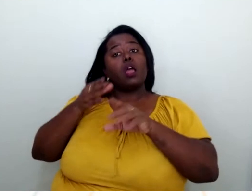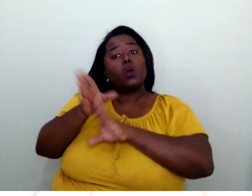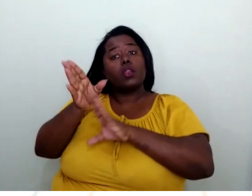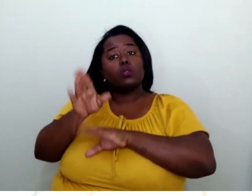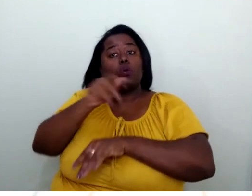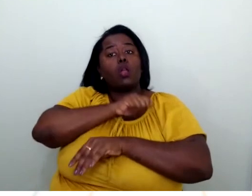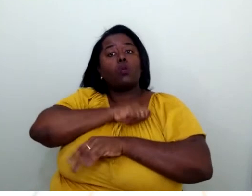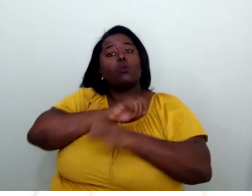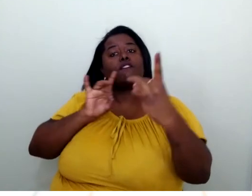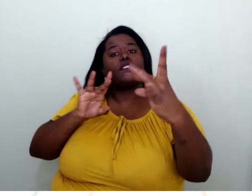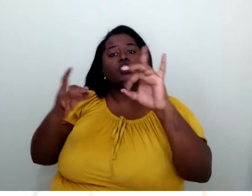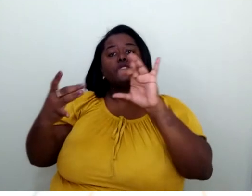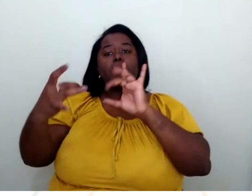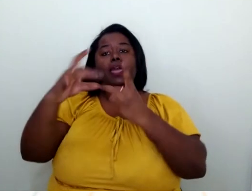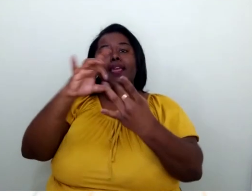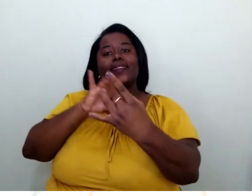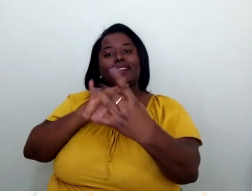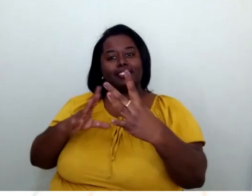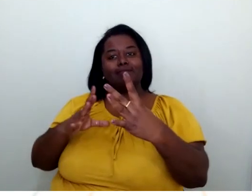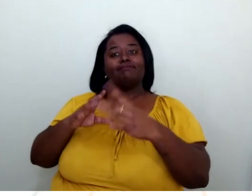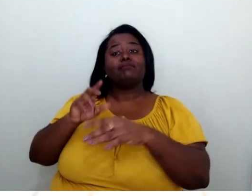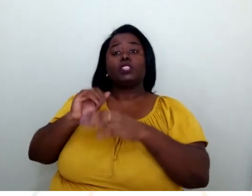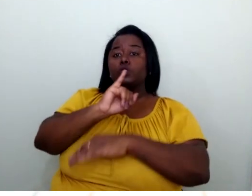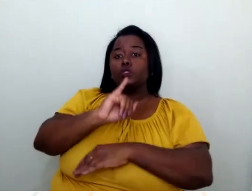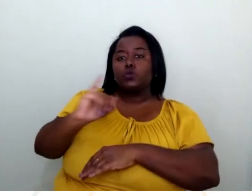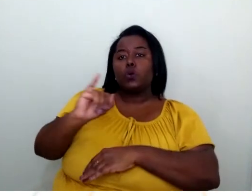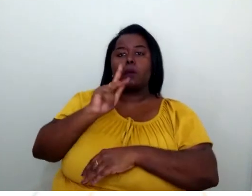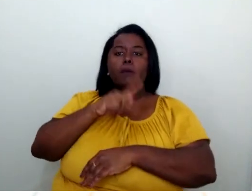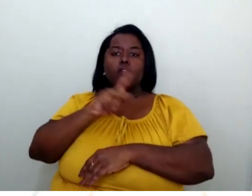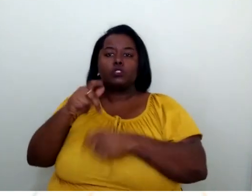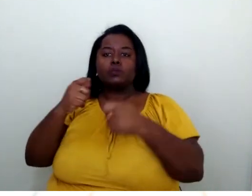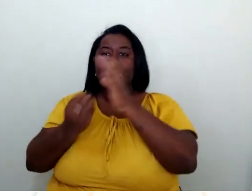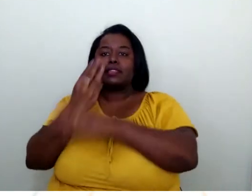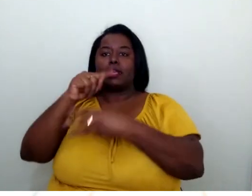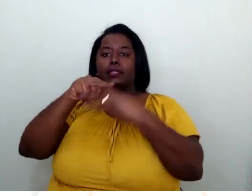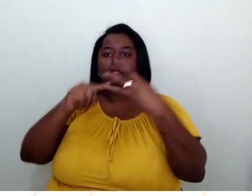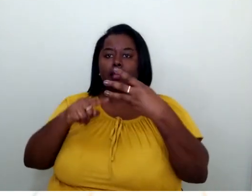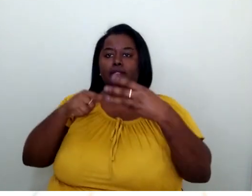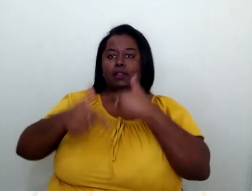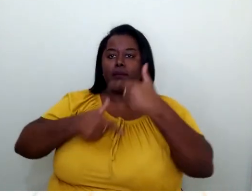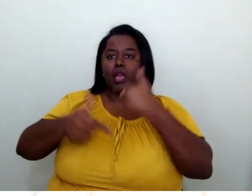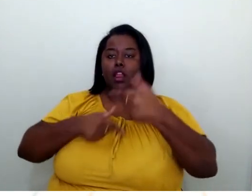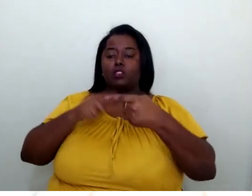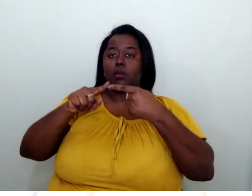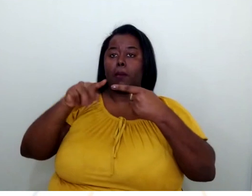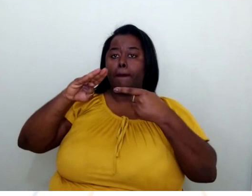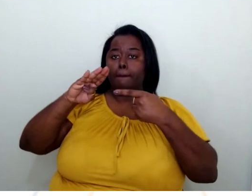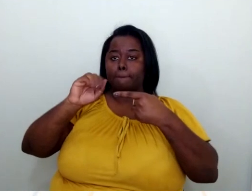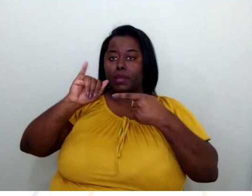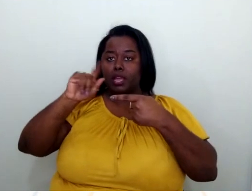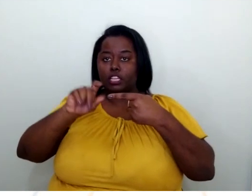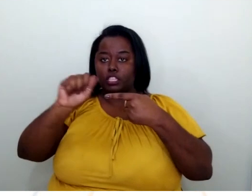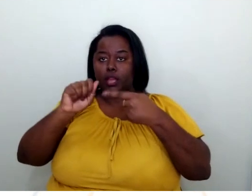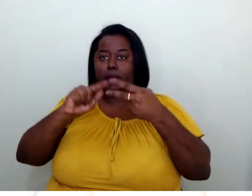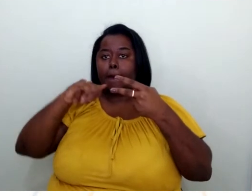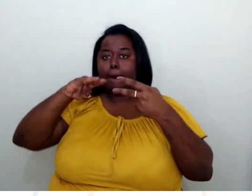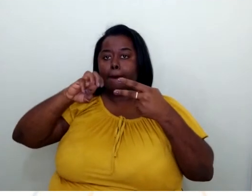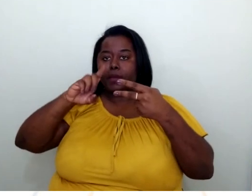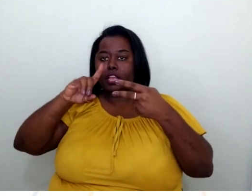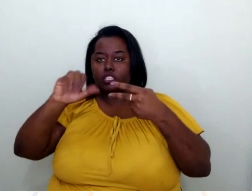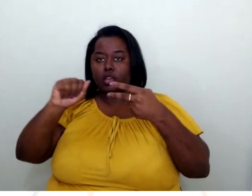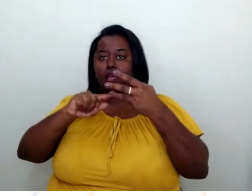First idea is that our experience in Canada is that many students coming into tertiary or higher education